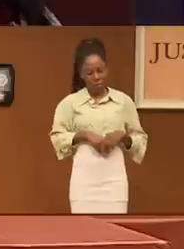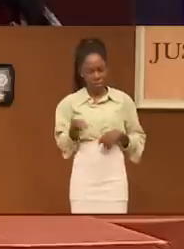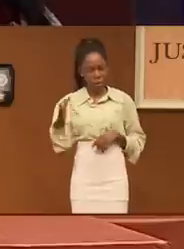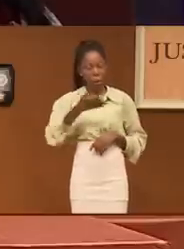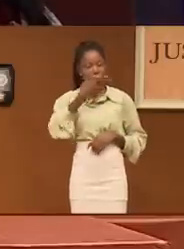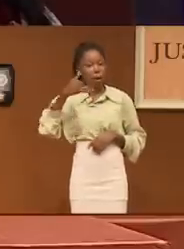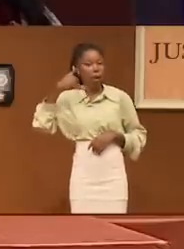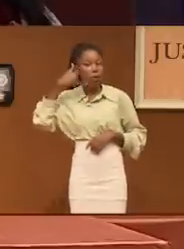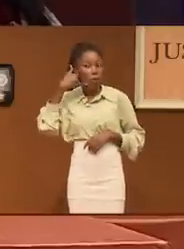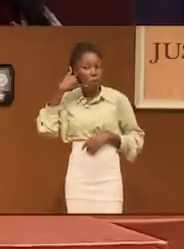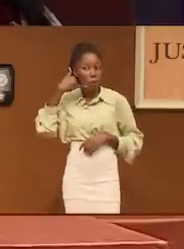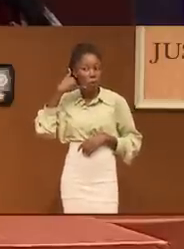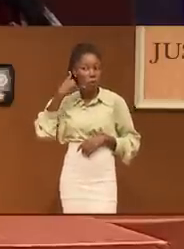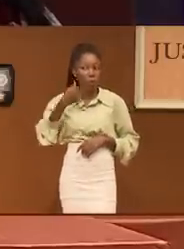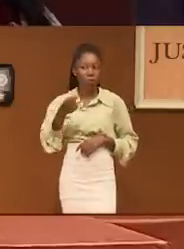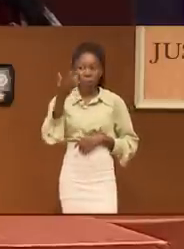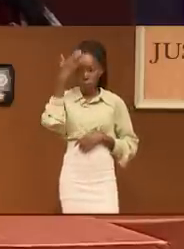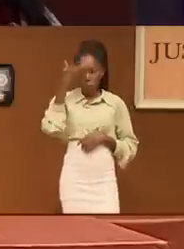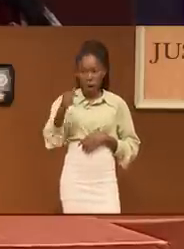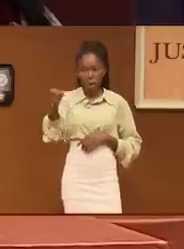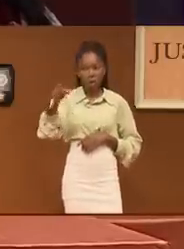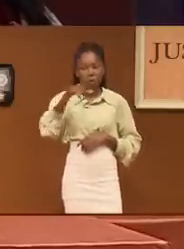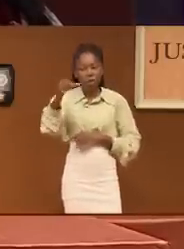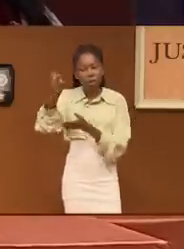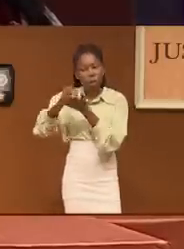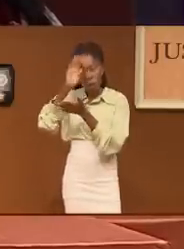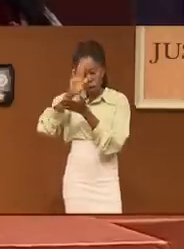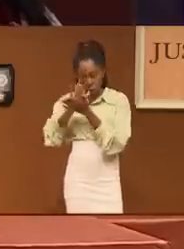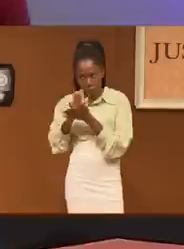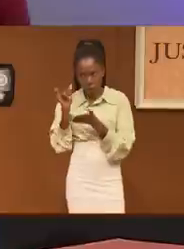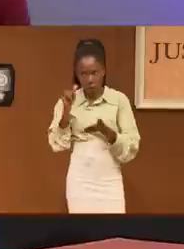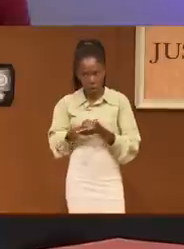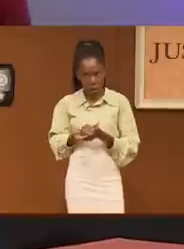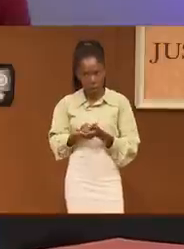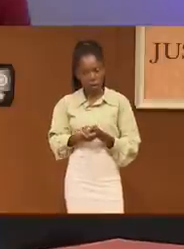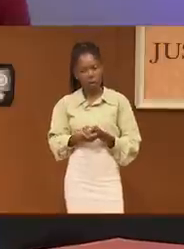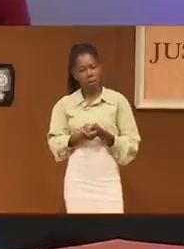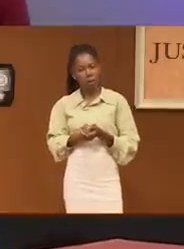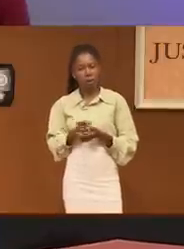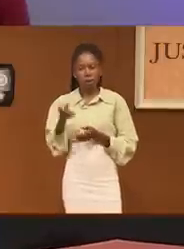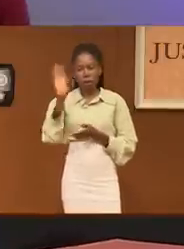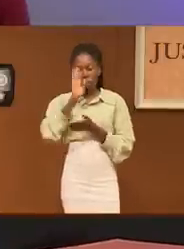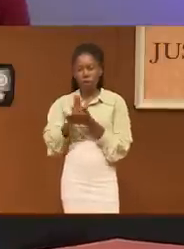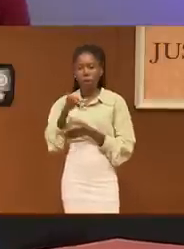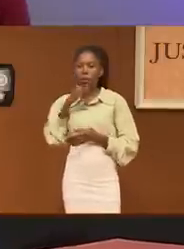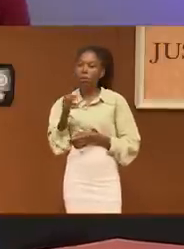okay. Though I'm not the one that collected the house from you, it's my husband, but he doesn't stay with us. He's all